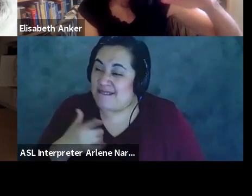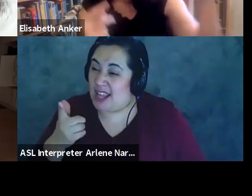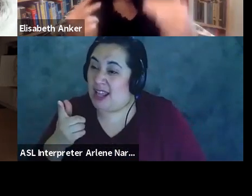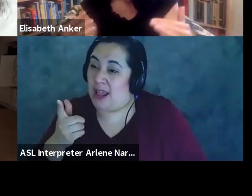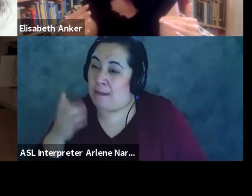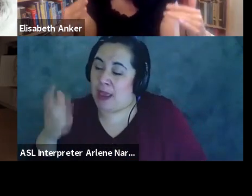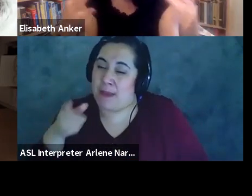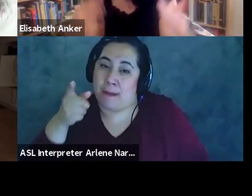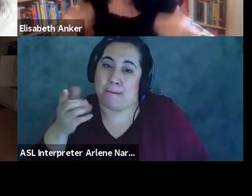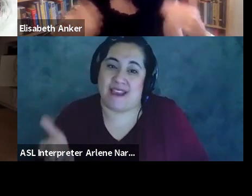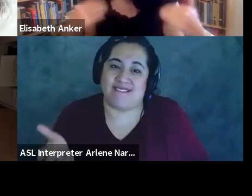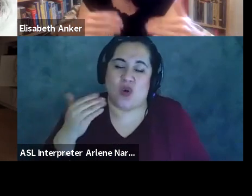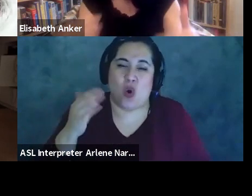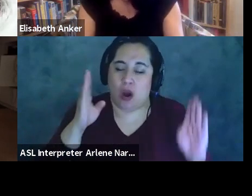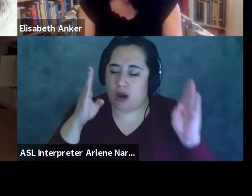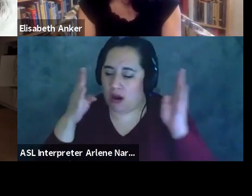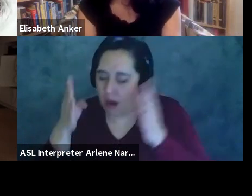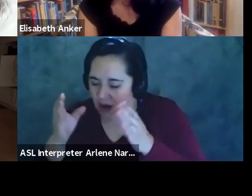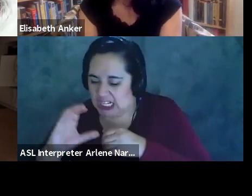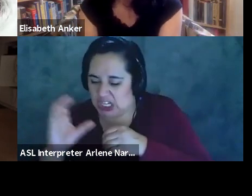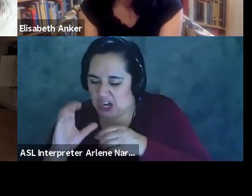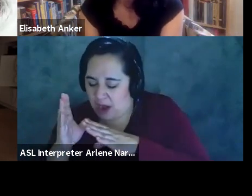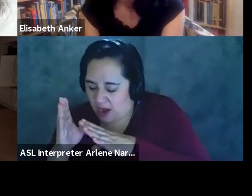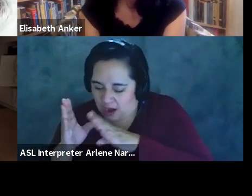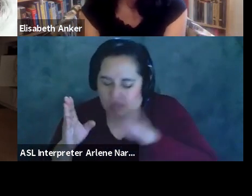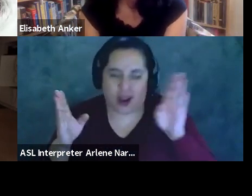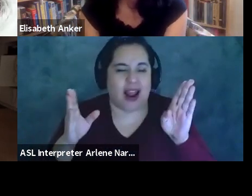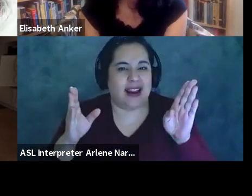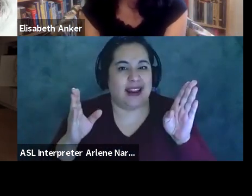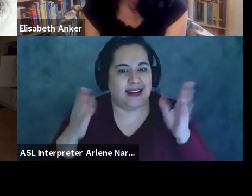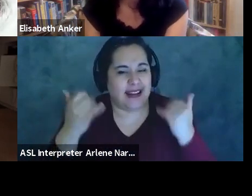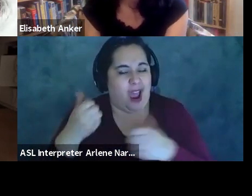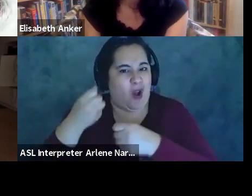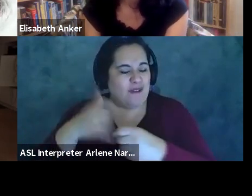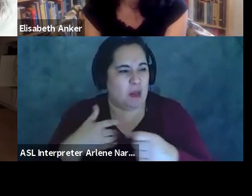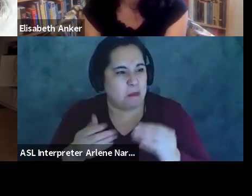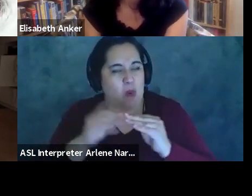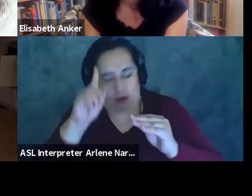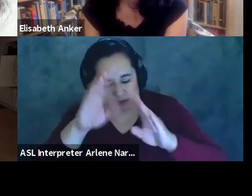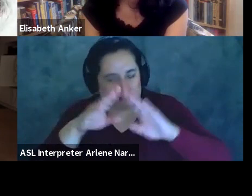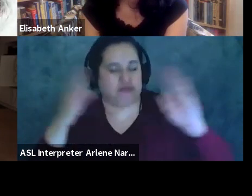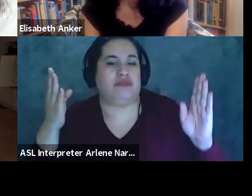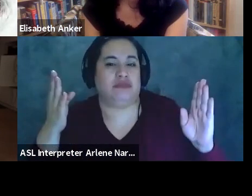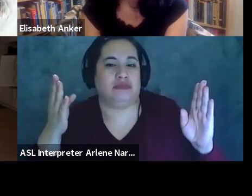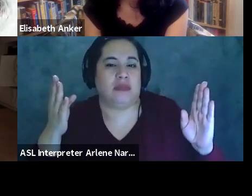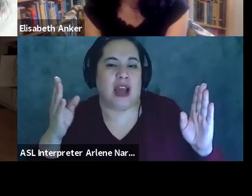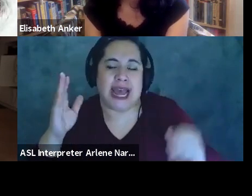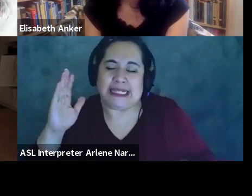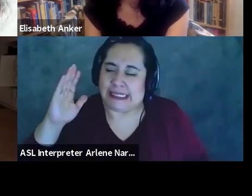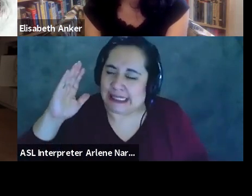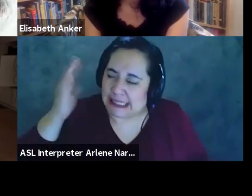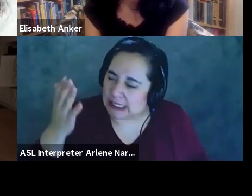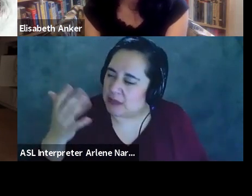have been before they walked onto that street, quite literally. And there seems to me to be a